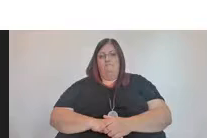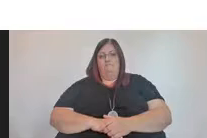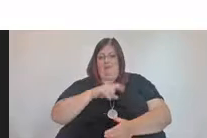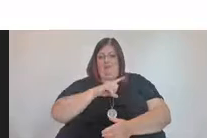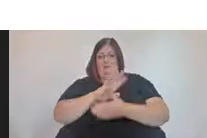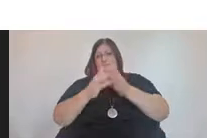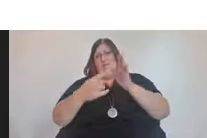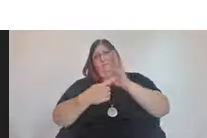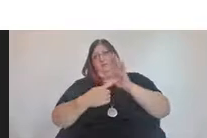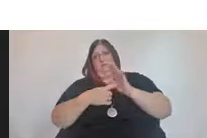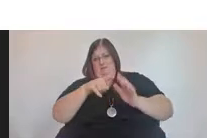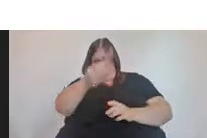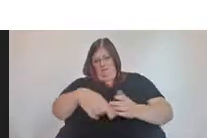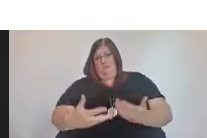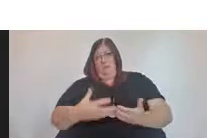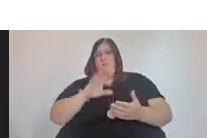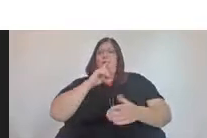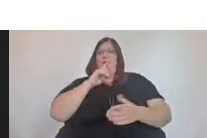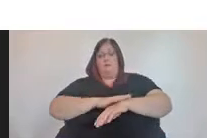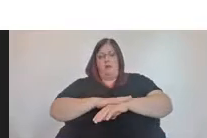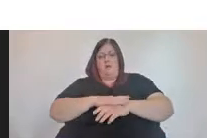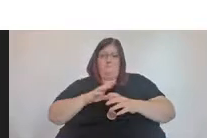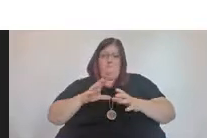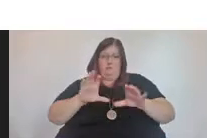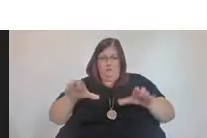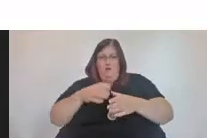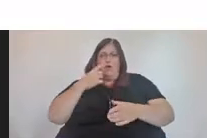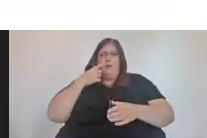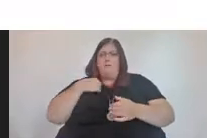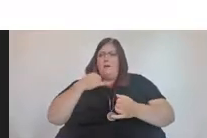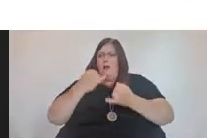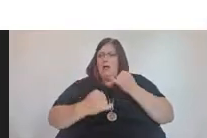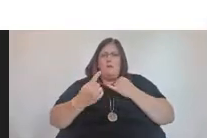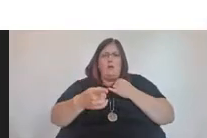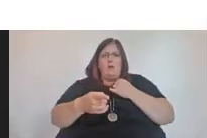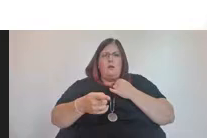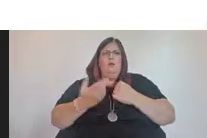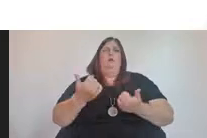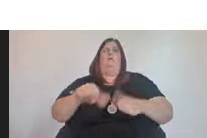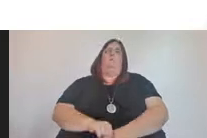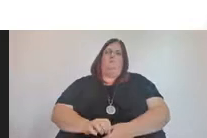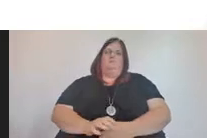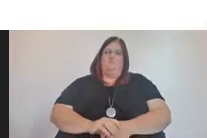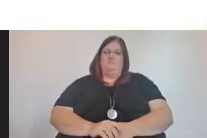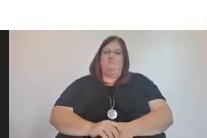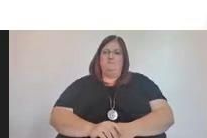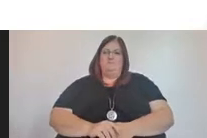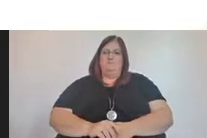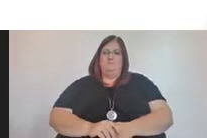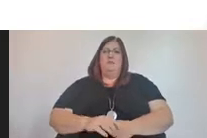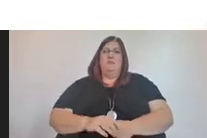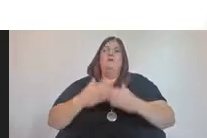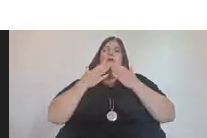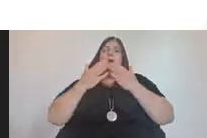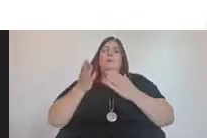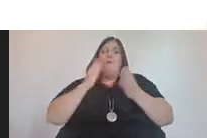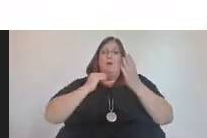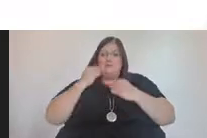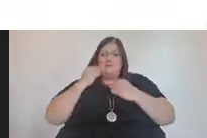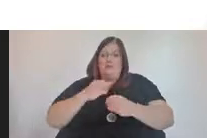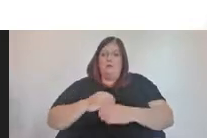spending more and more time on that. So I think that was my last slide. So next slide, please. So thank you for listening,